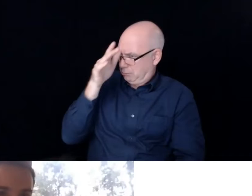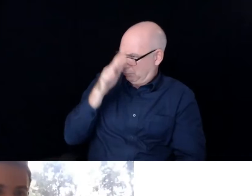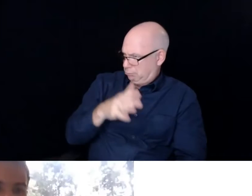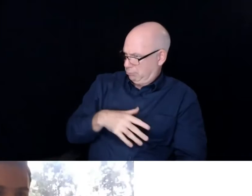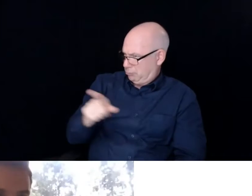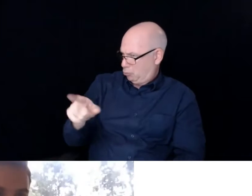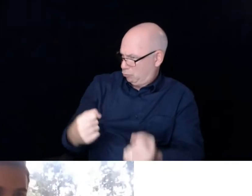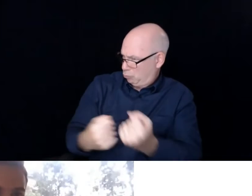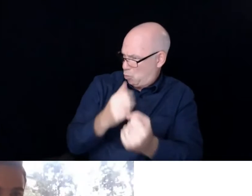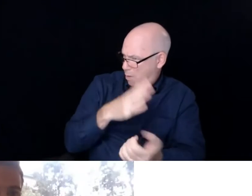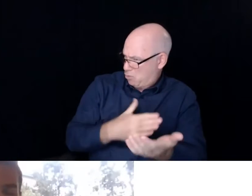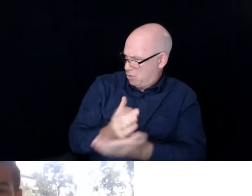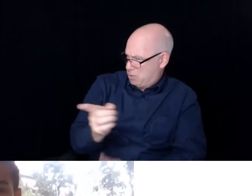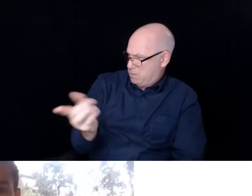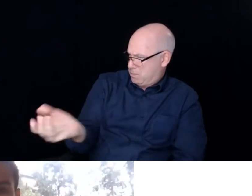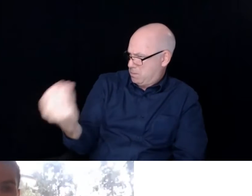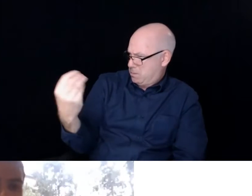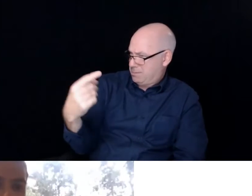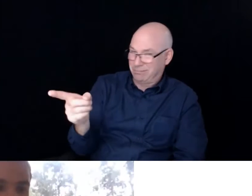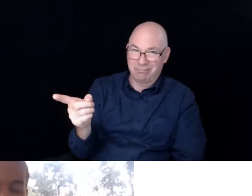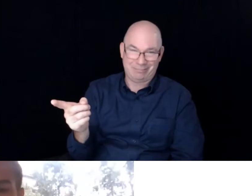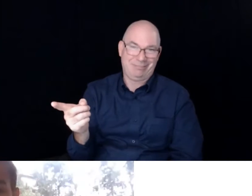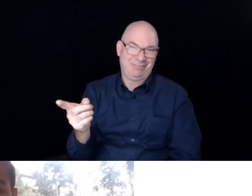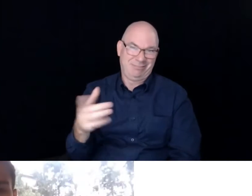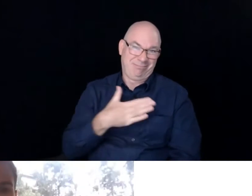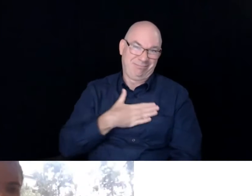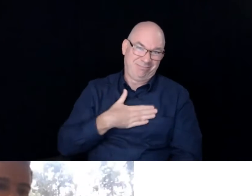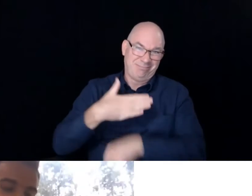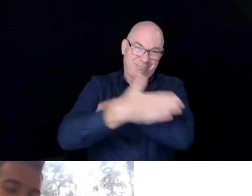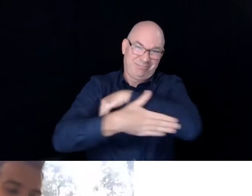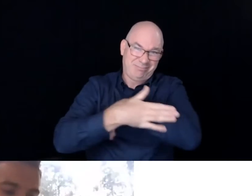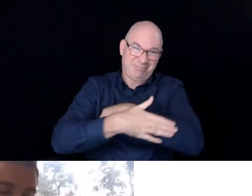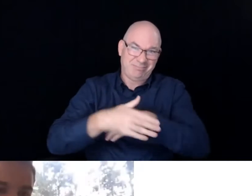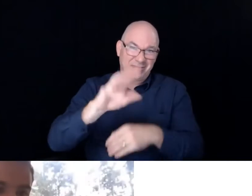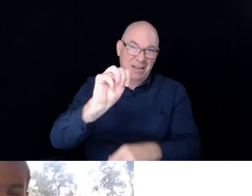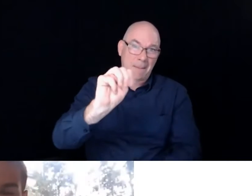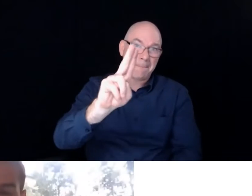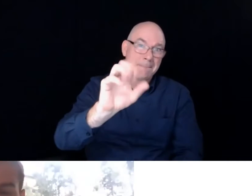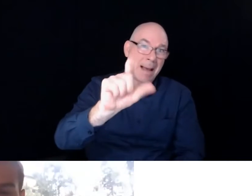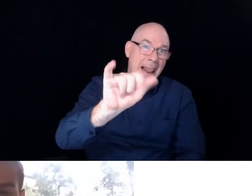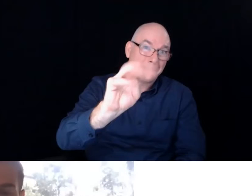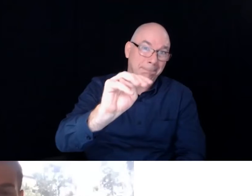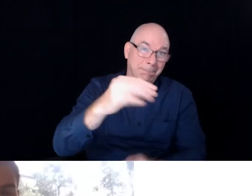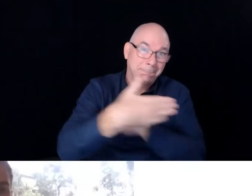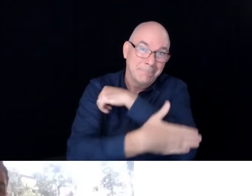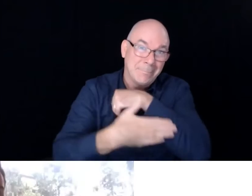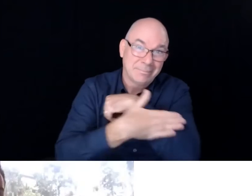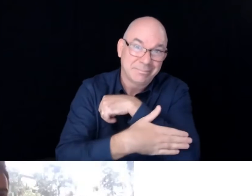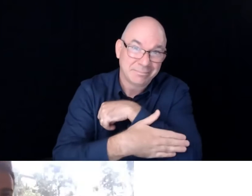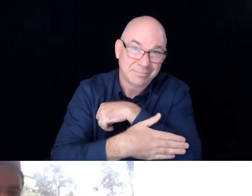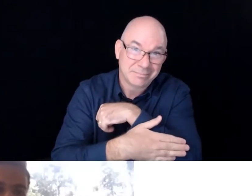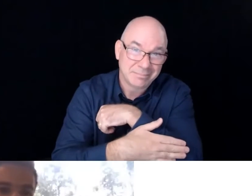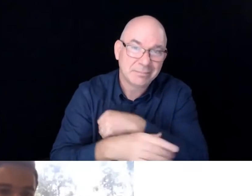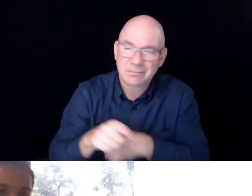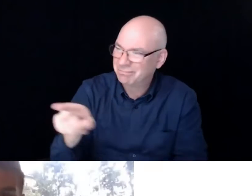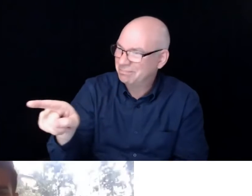gender equality and women empowerment? Jordan, it's a Muslim country, and a lot of people, they used to tell us like, what you are doing,